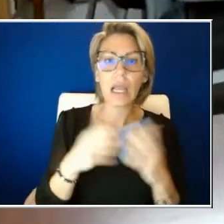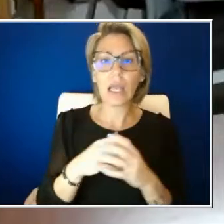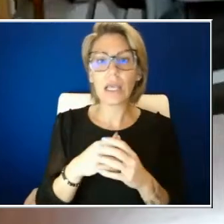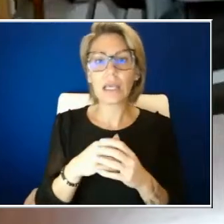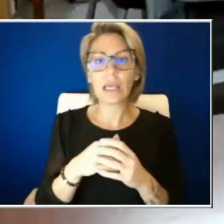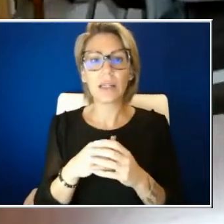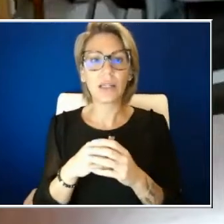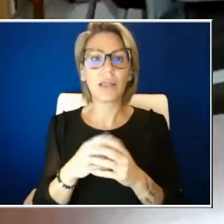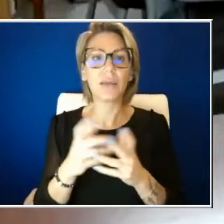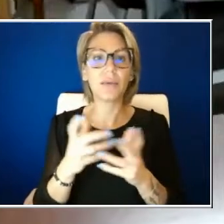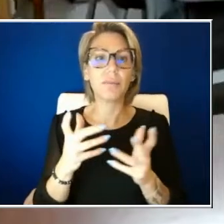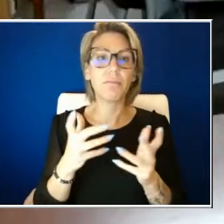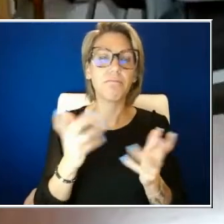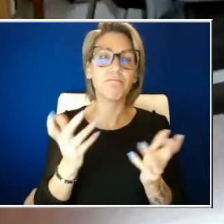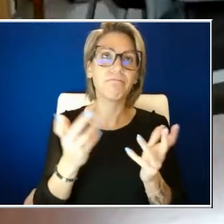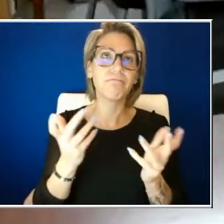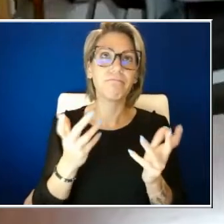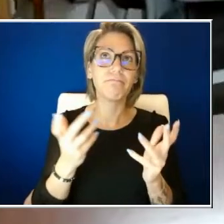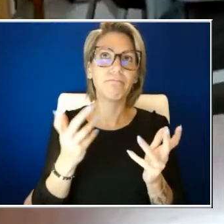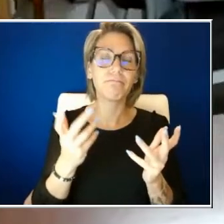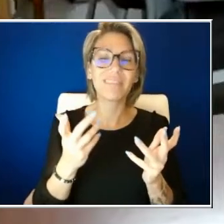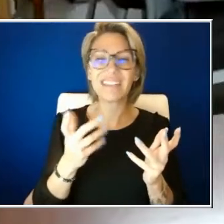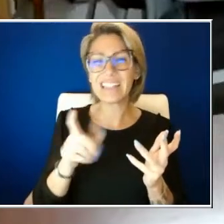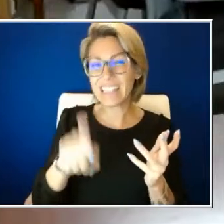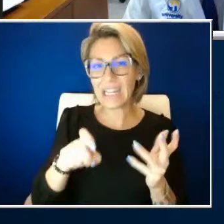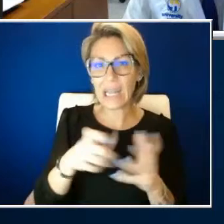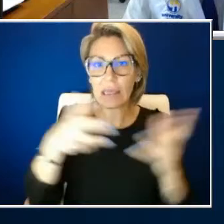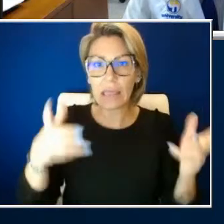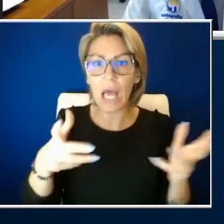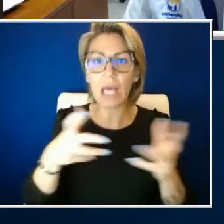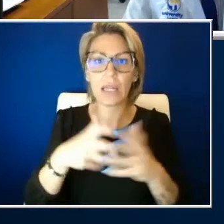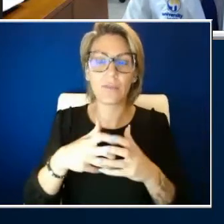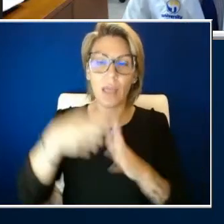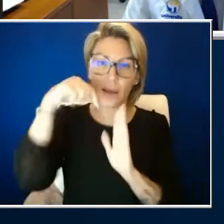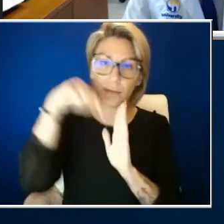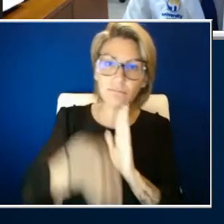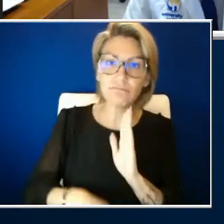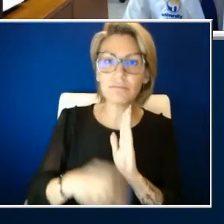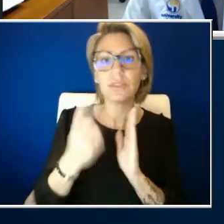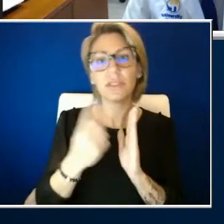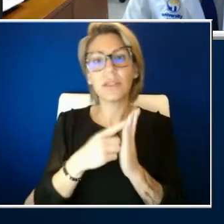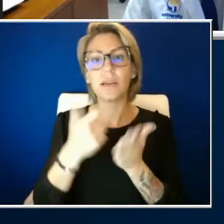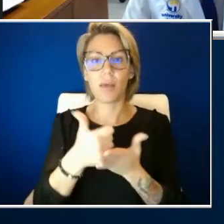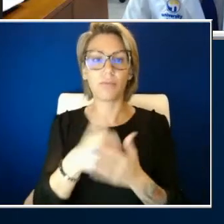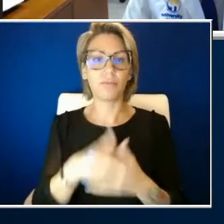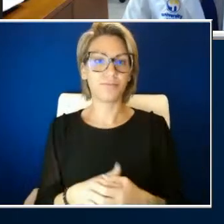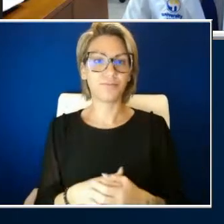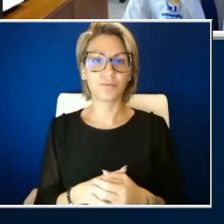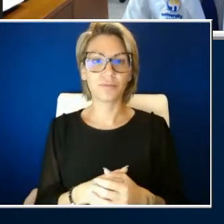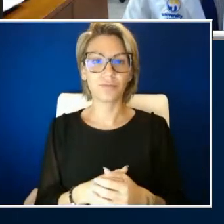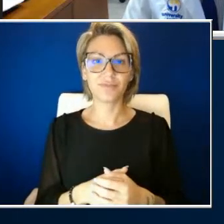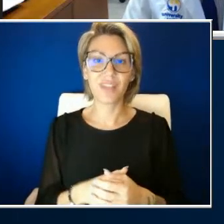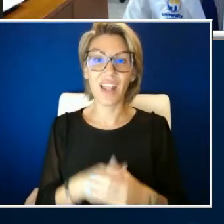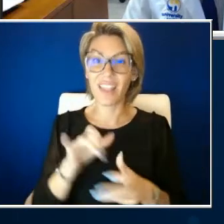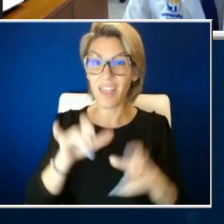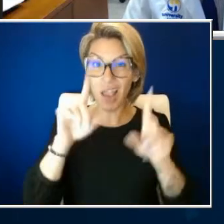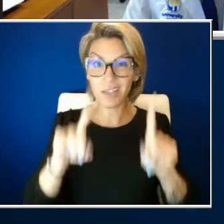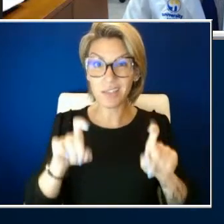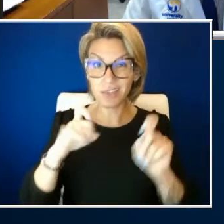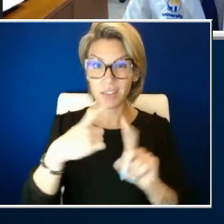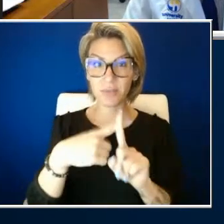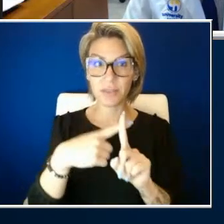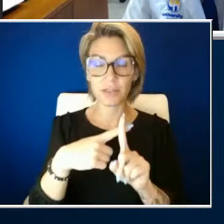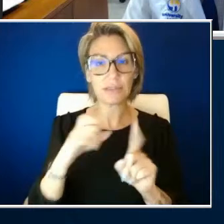type of care needs. Yeah, it's, you know, the test positivity thing is a spooky